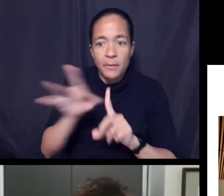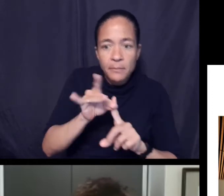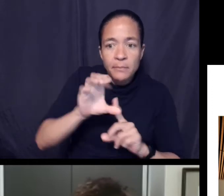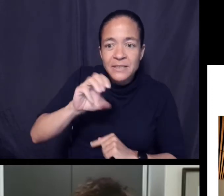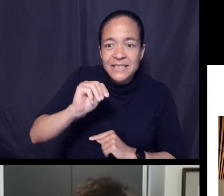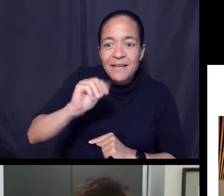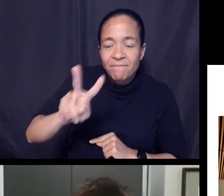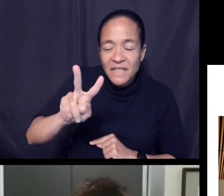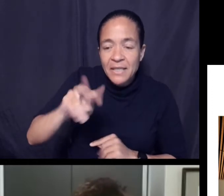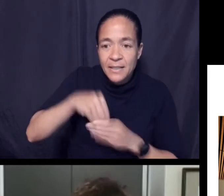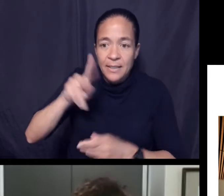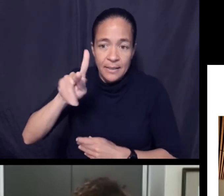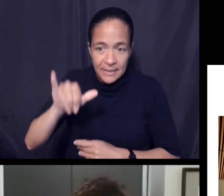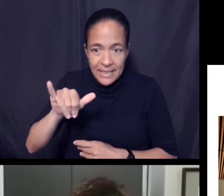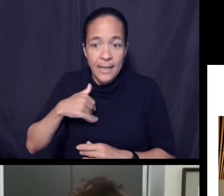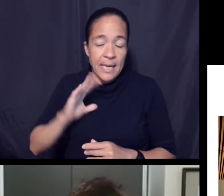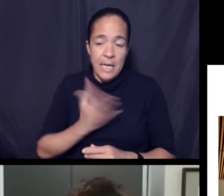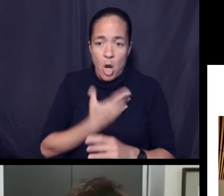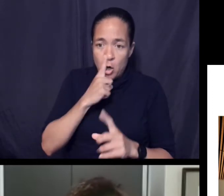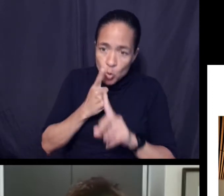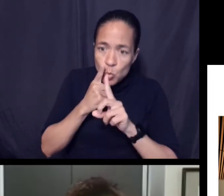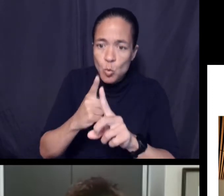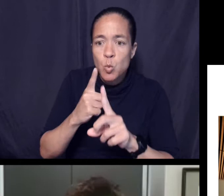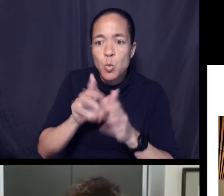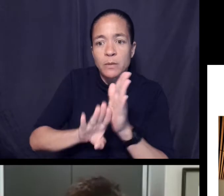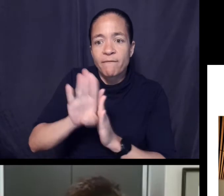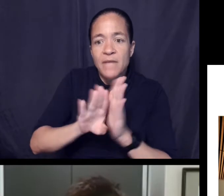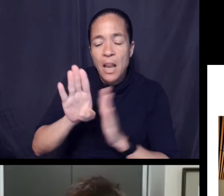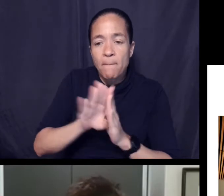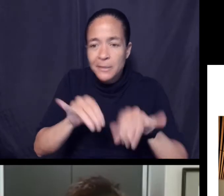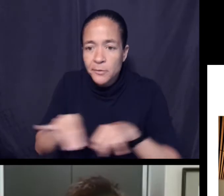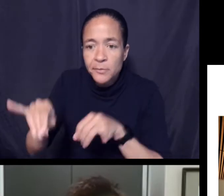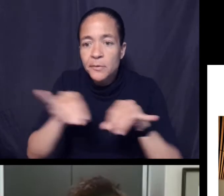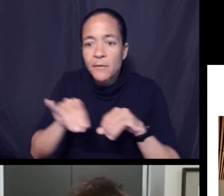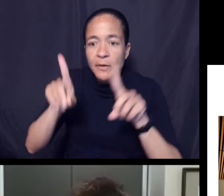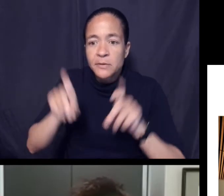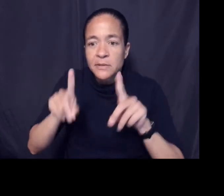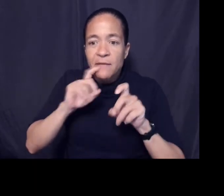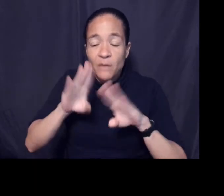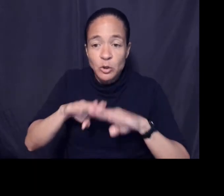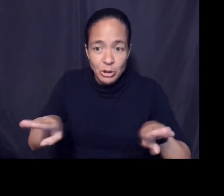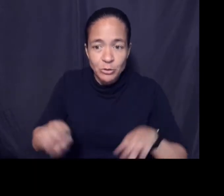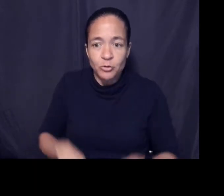CMV in Kentucky and our hopes towards developing universal screening for children.